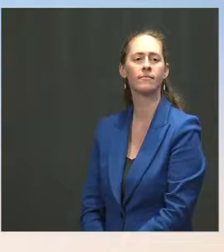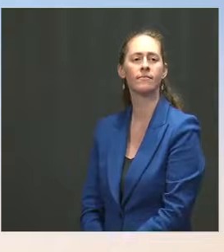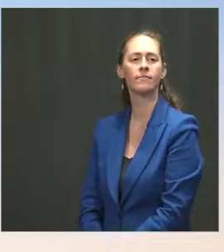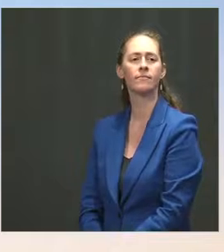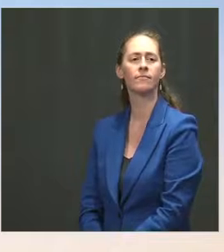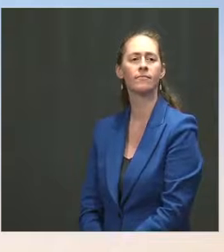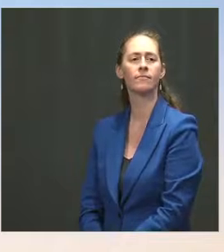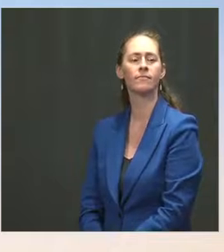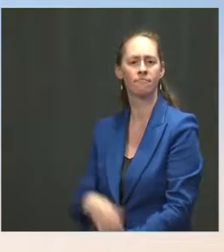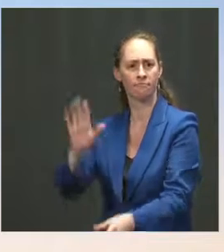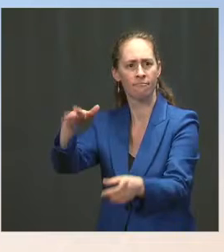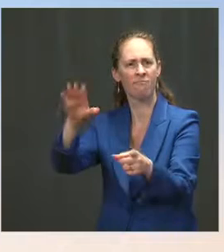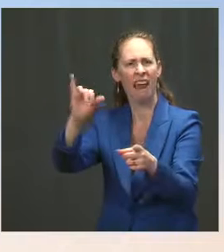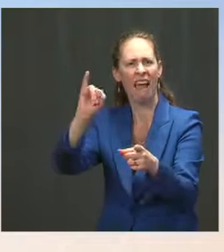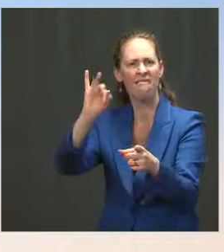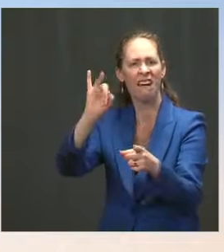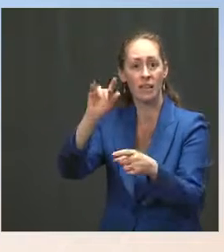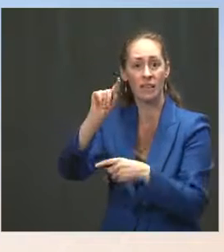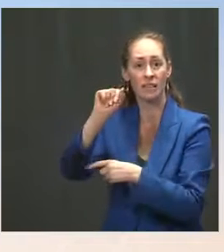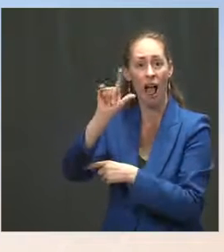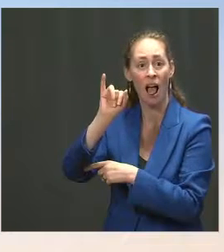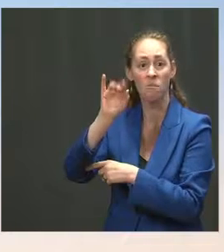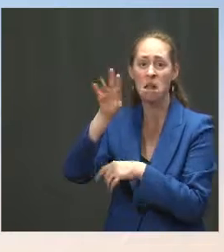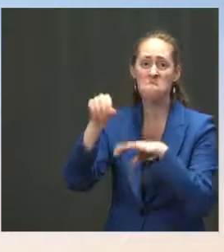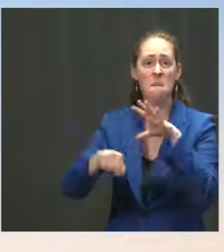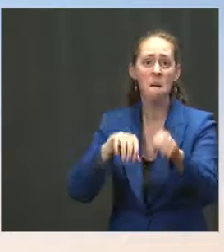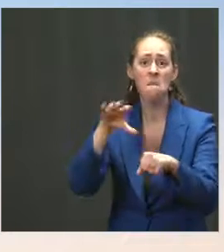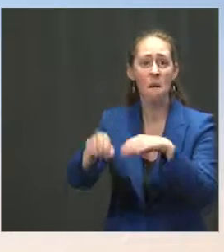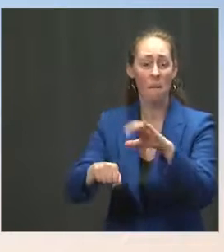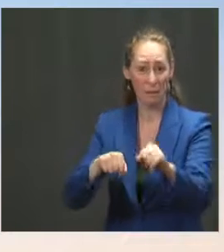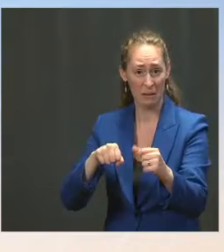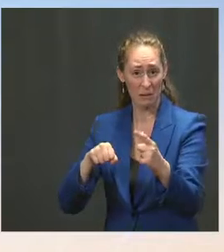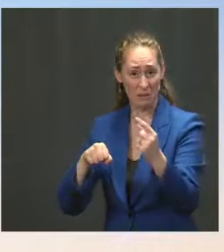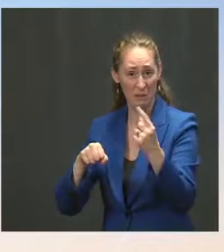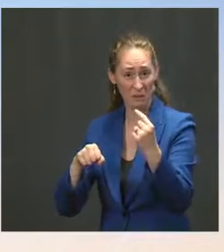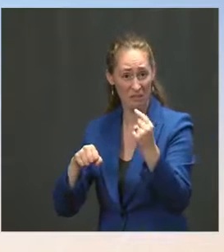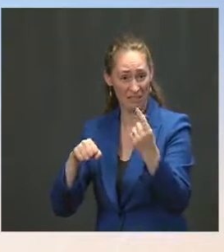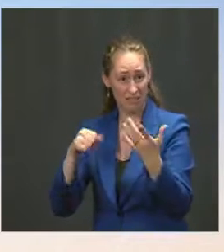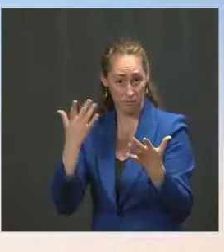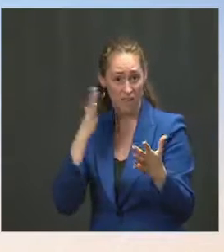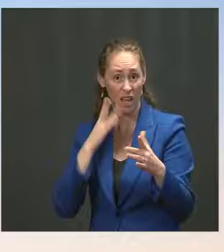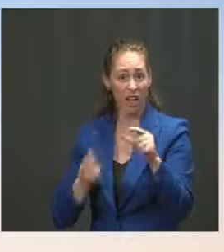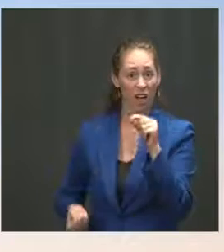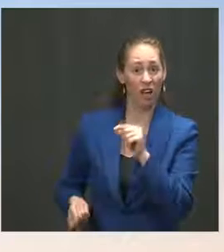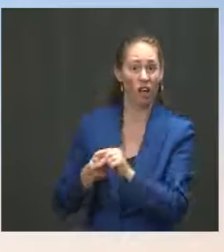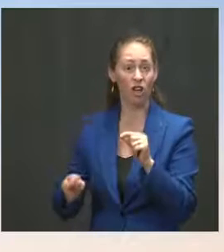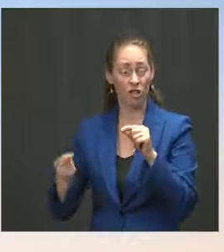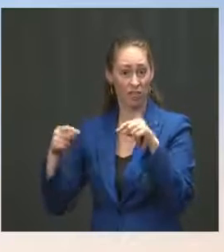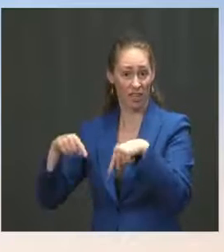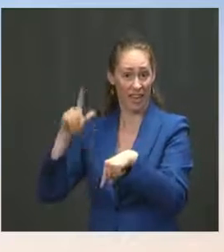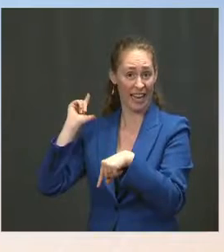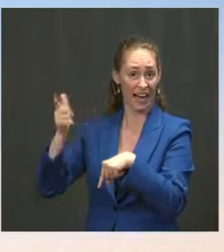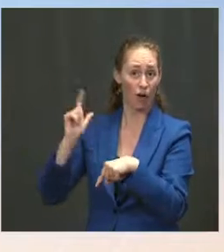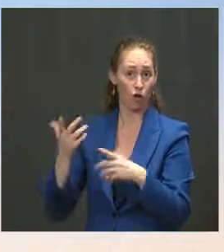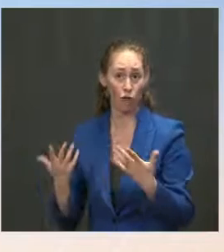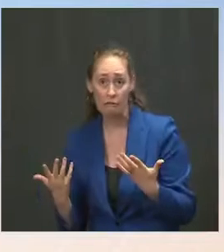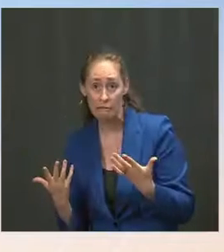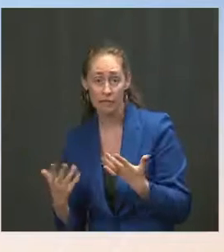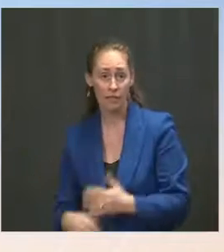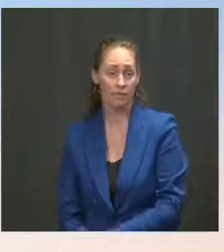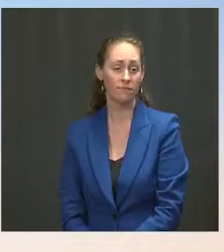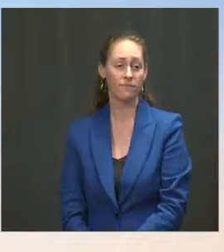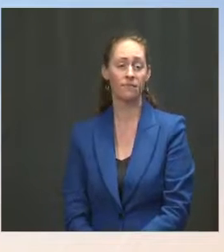land in Afghanistan? Well, we certainly take that risk seriously. It is a concern of ours, as it would be in any war zone where we've